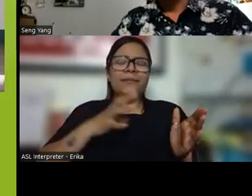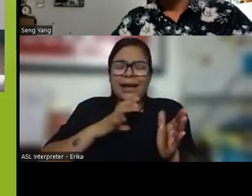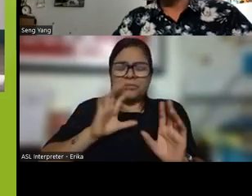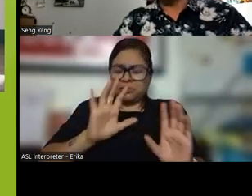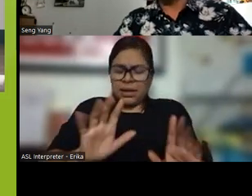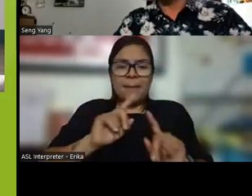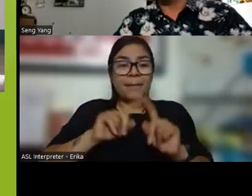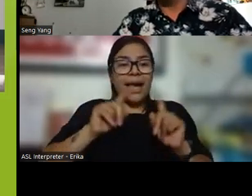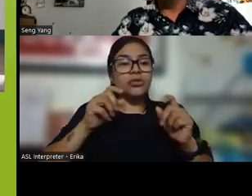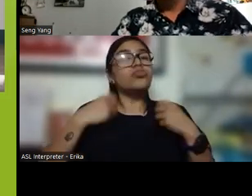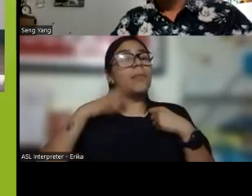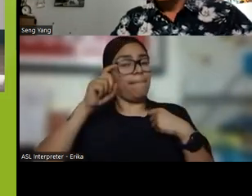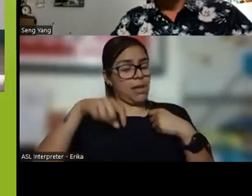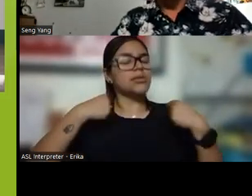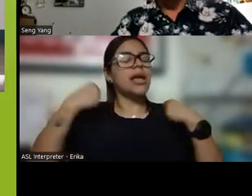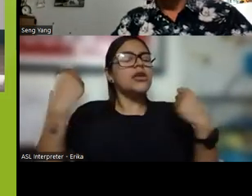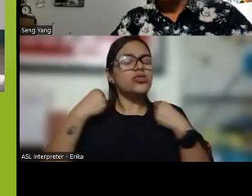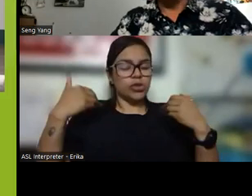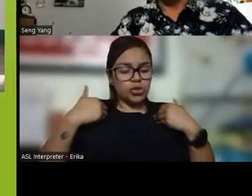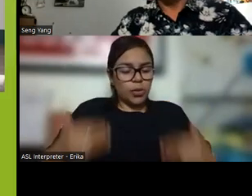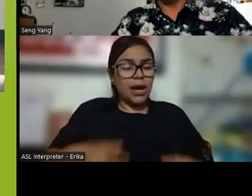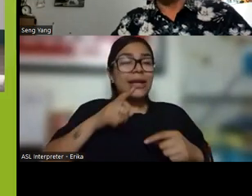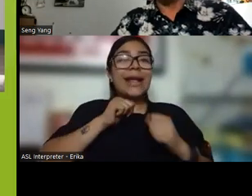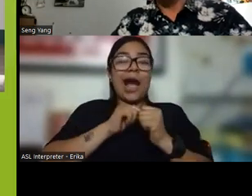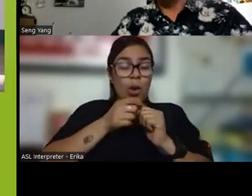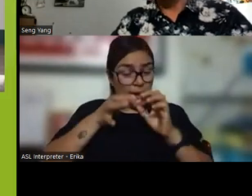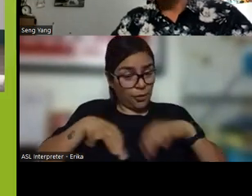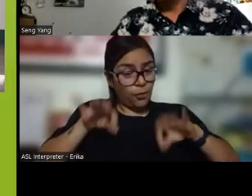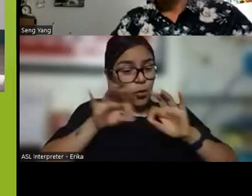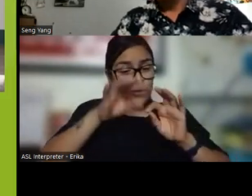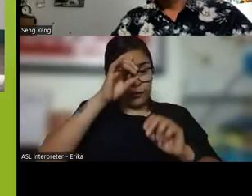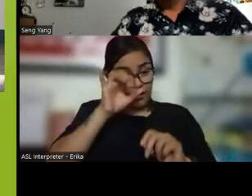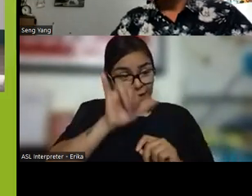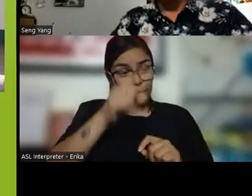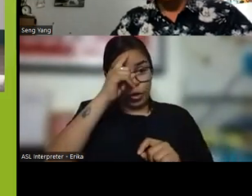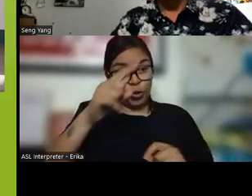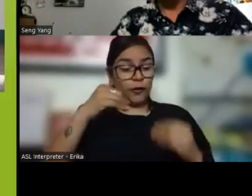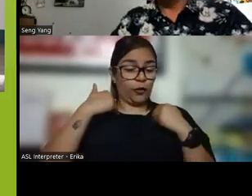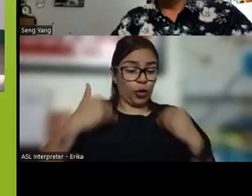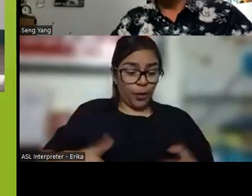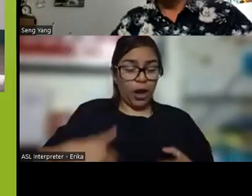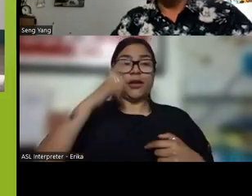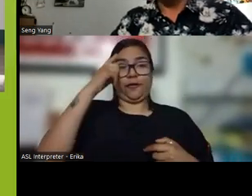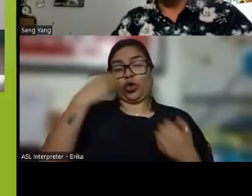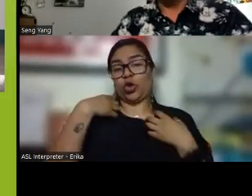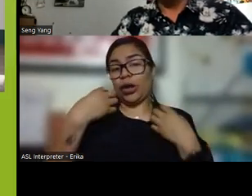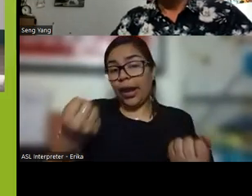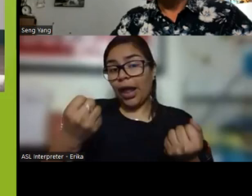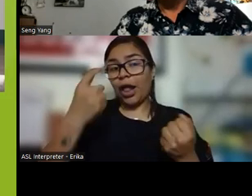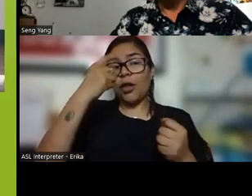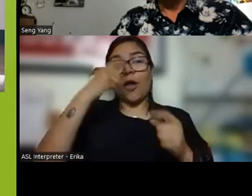to exercise. You have to, work for yourself. And maybe sometimes, as with